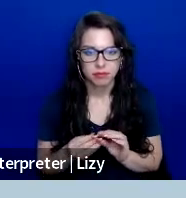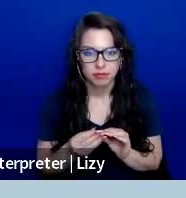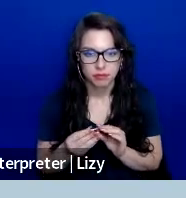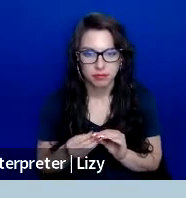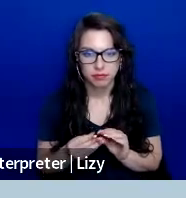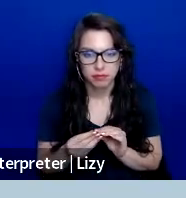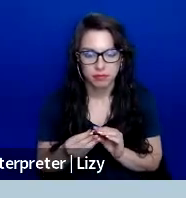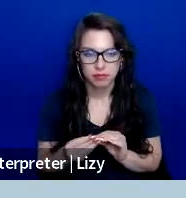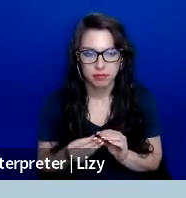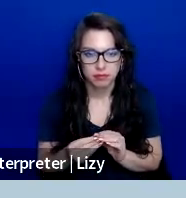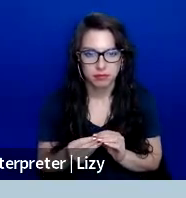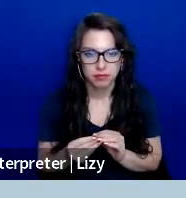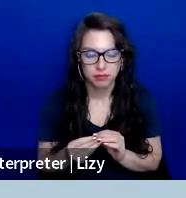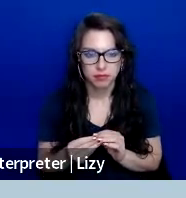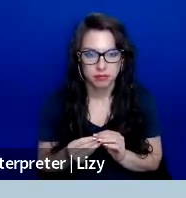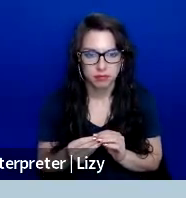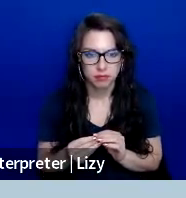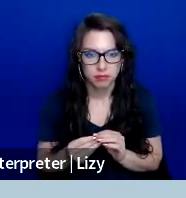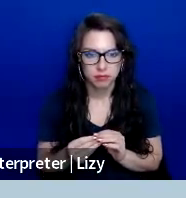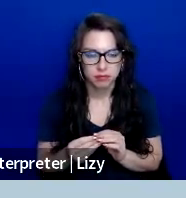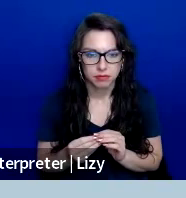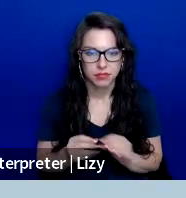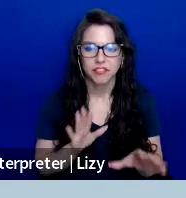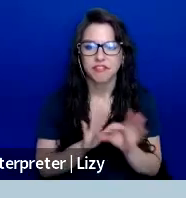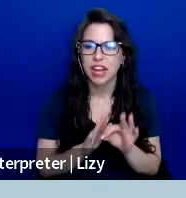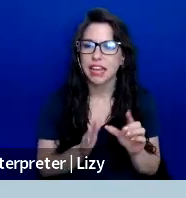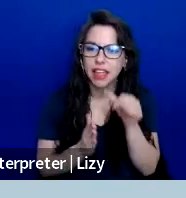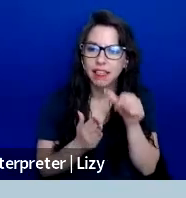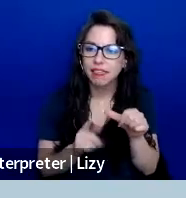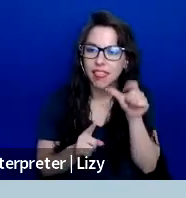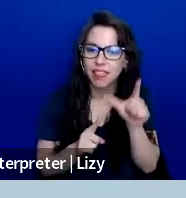Oh, go all the way through until you find the letter.